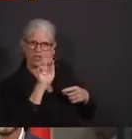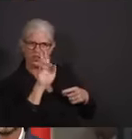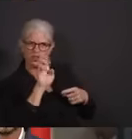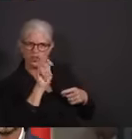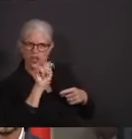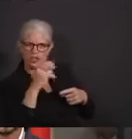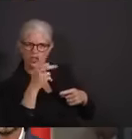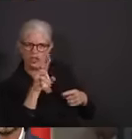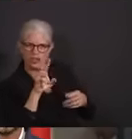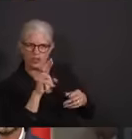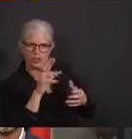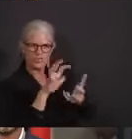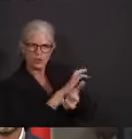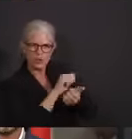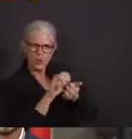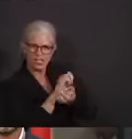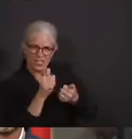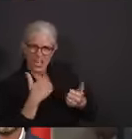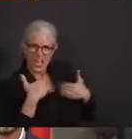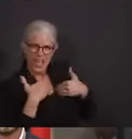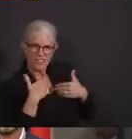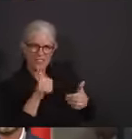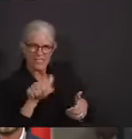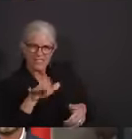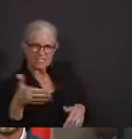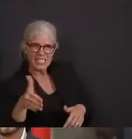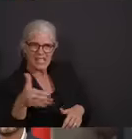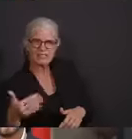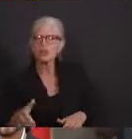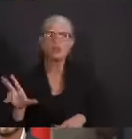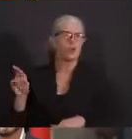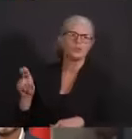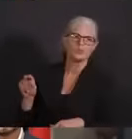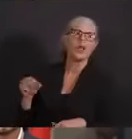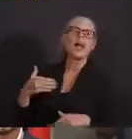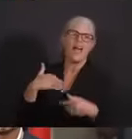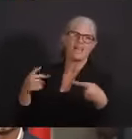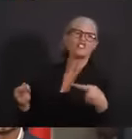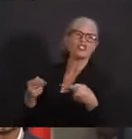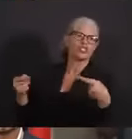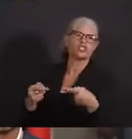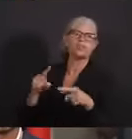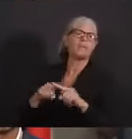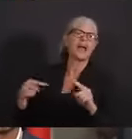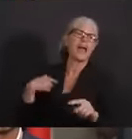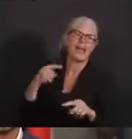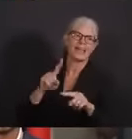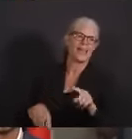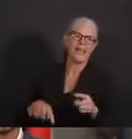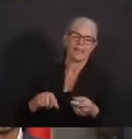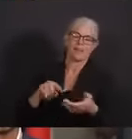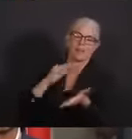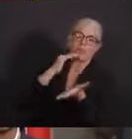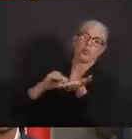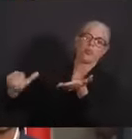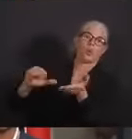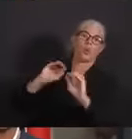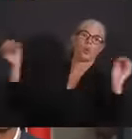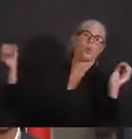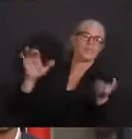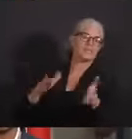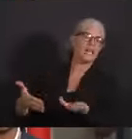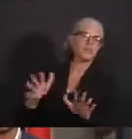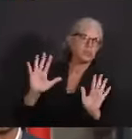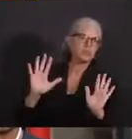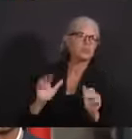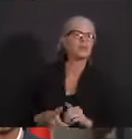from those tornadoes? Not yet. I think that there's some injuries. I don't think we can rule out fatalities, but we don't have any confirmed yet. Does the